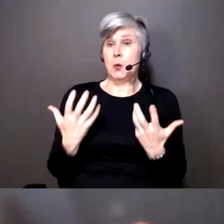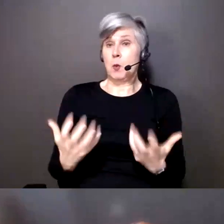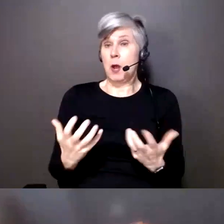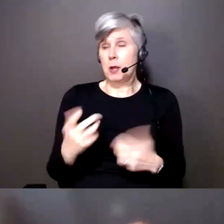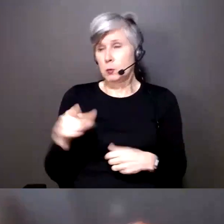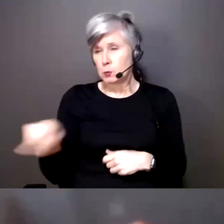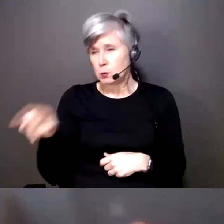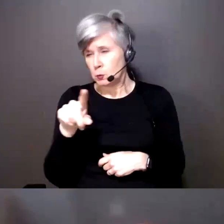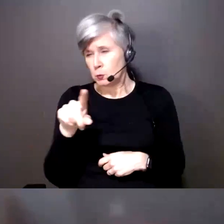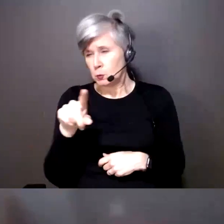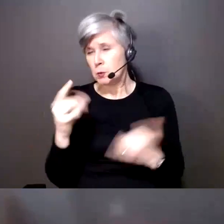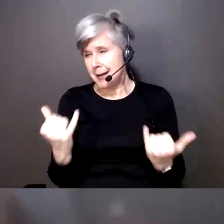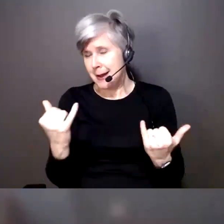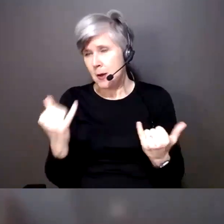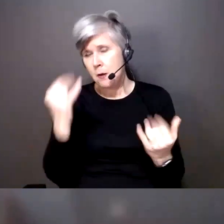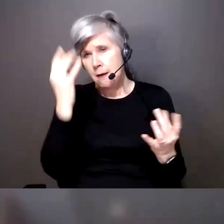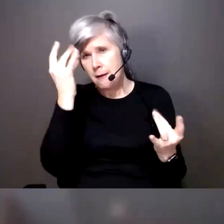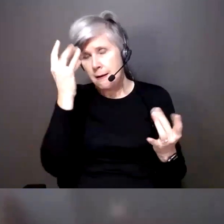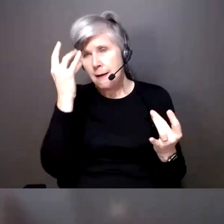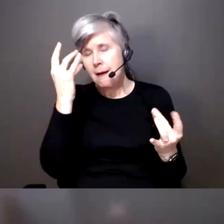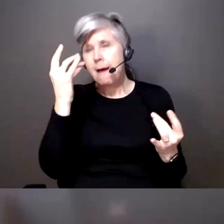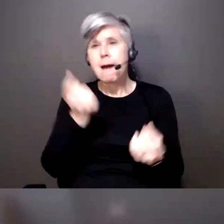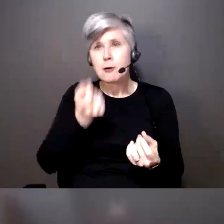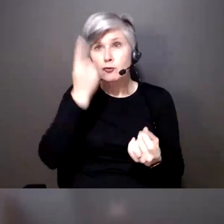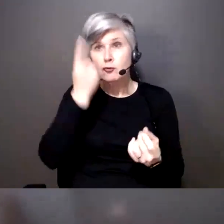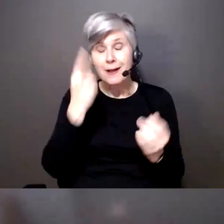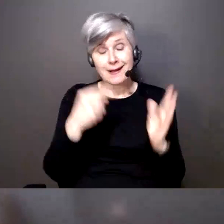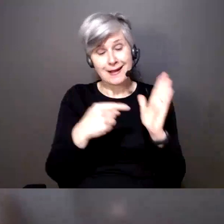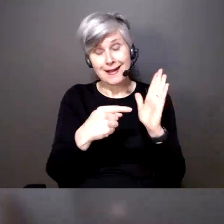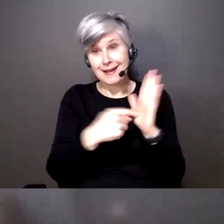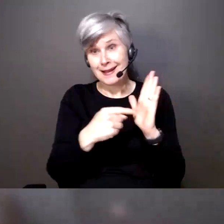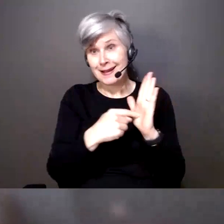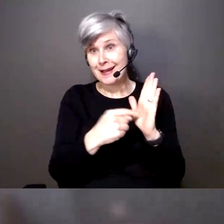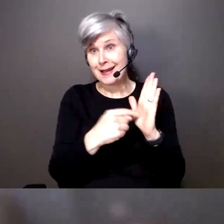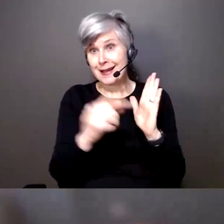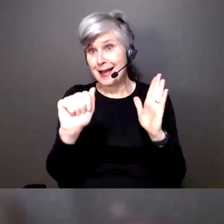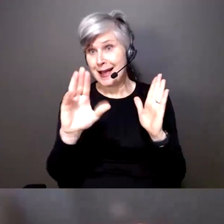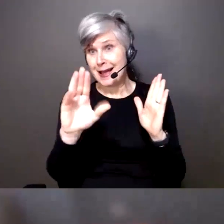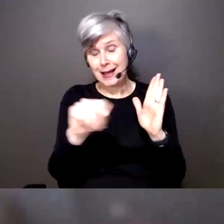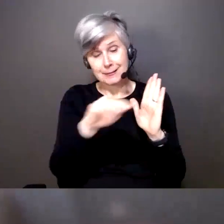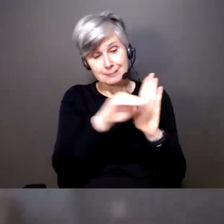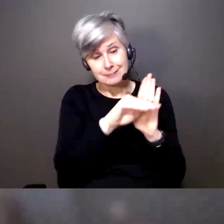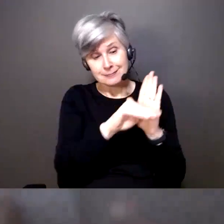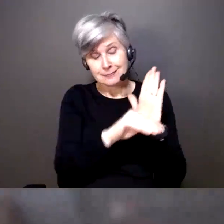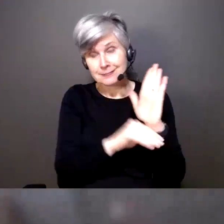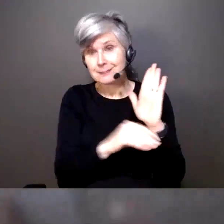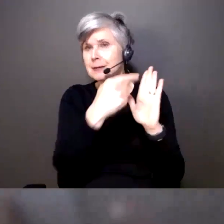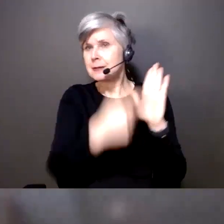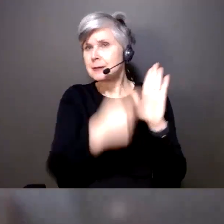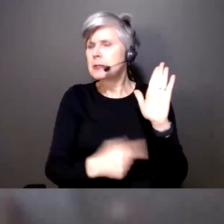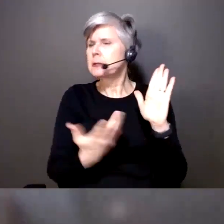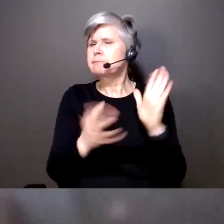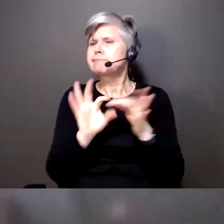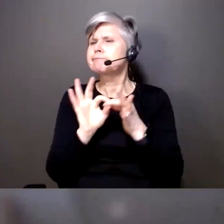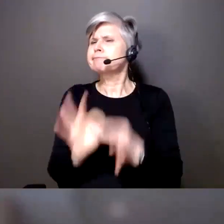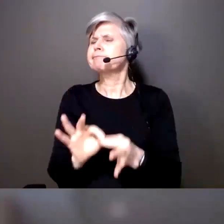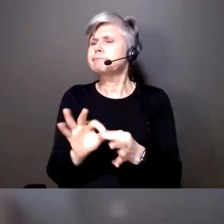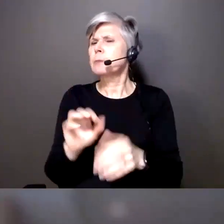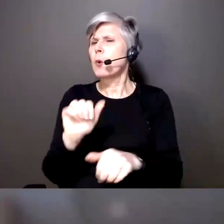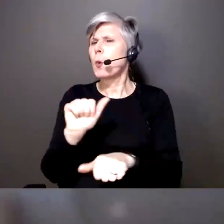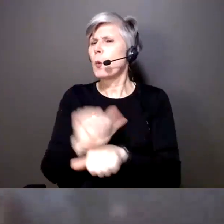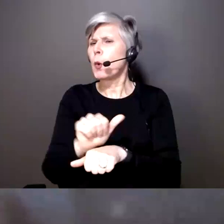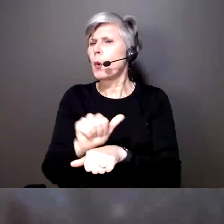act that relate to workplace accommodation and the passport. The first one is